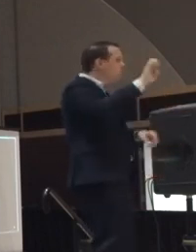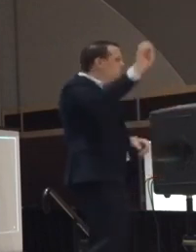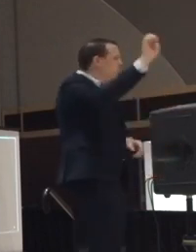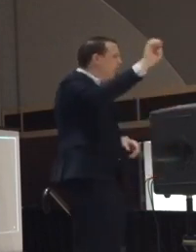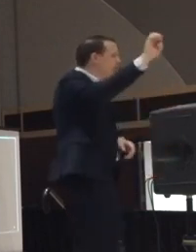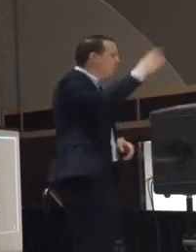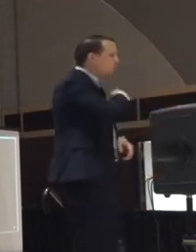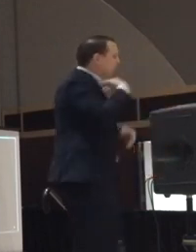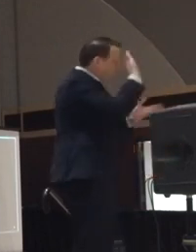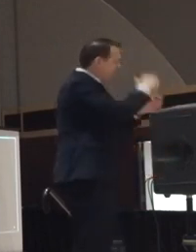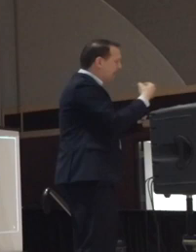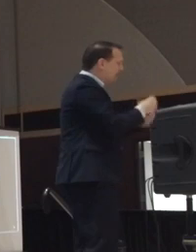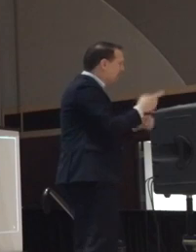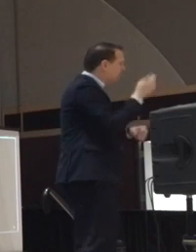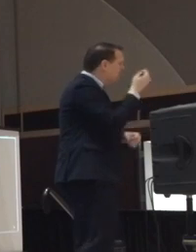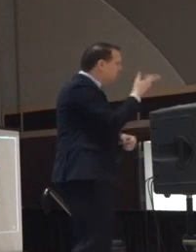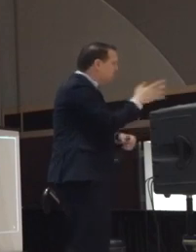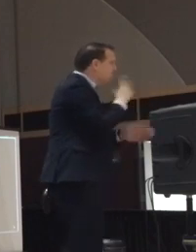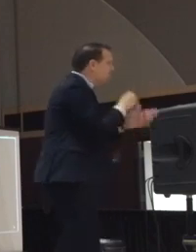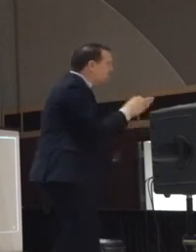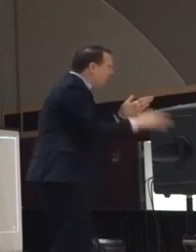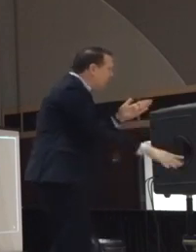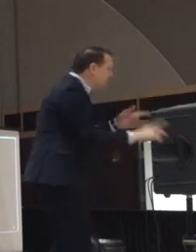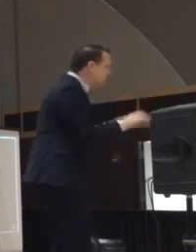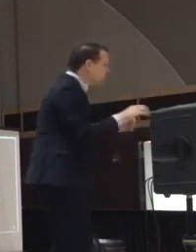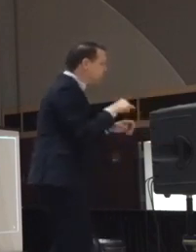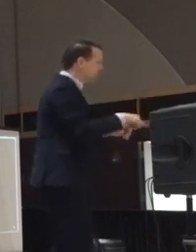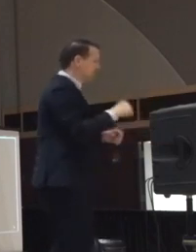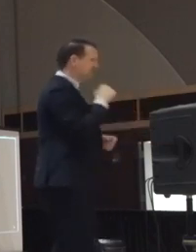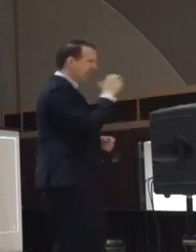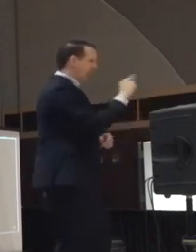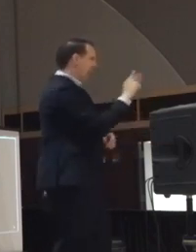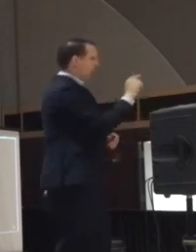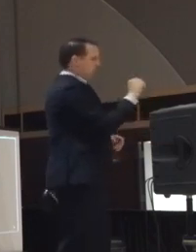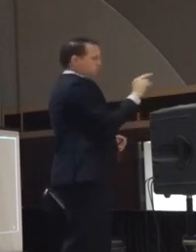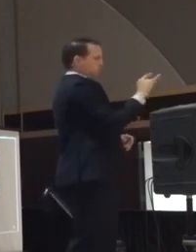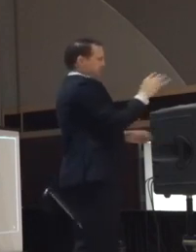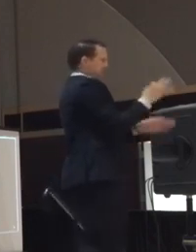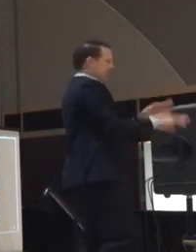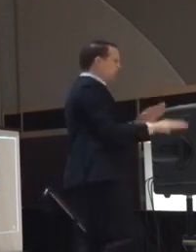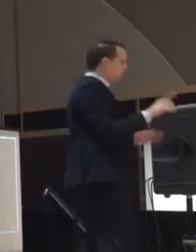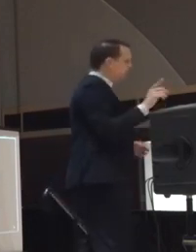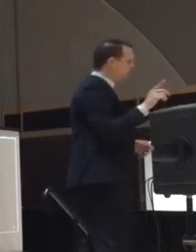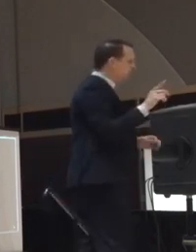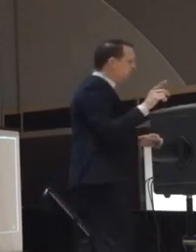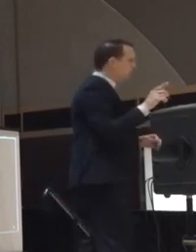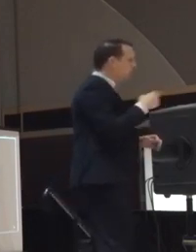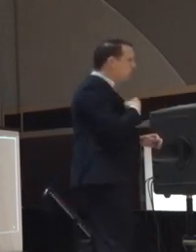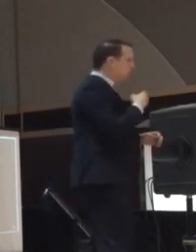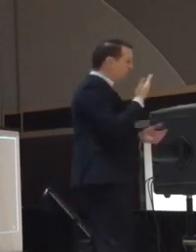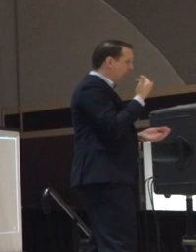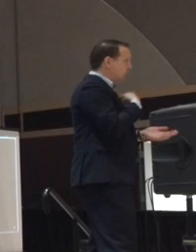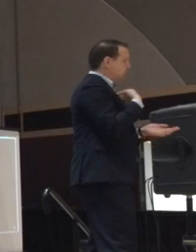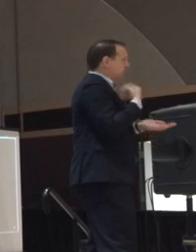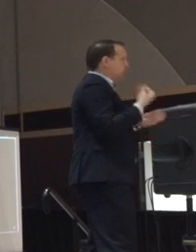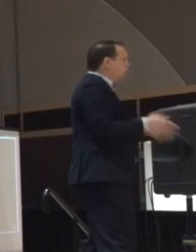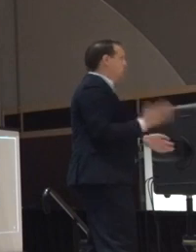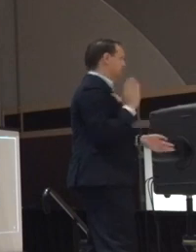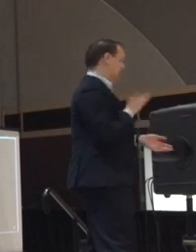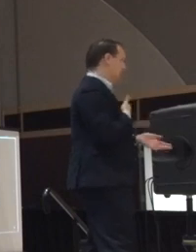don't know how to make it. It's extremely expensive doing this. This is not some outsourcing thing. It's due to losing